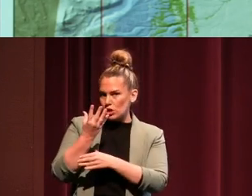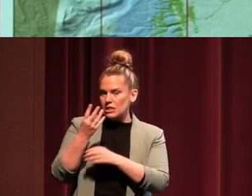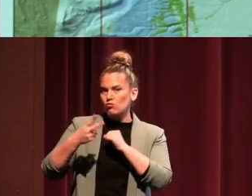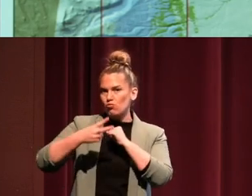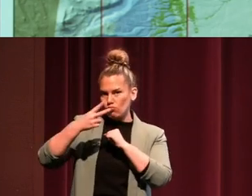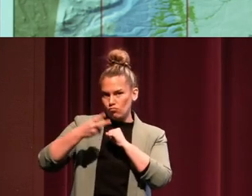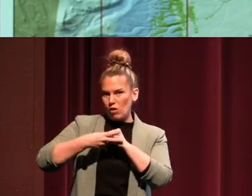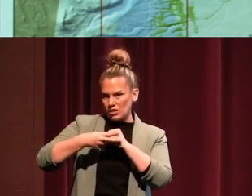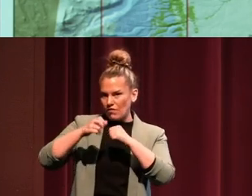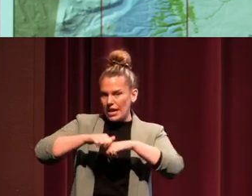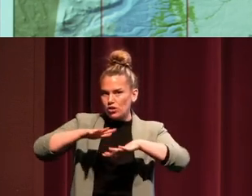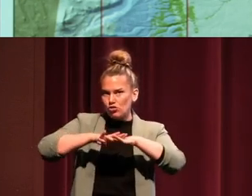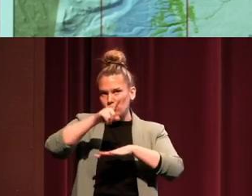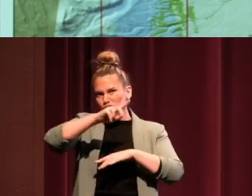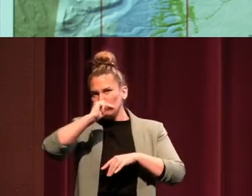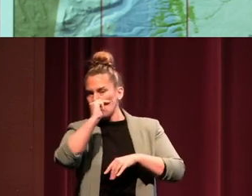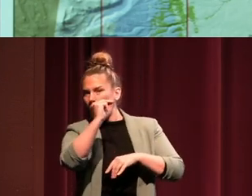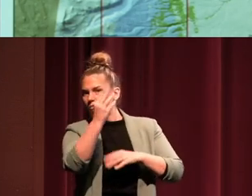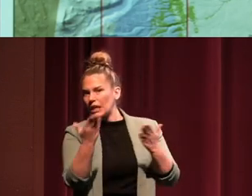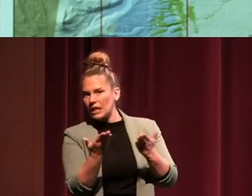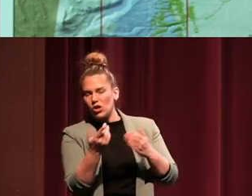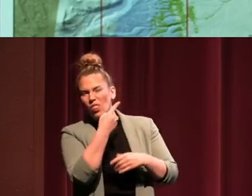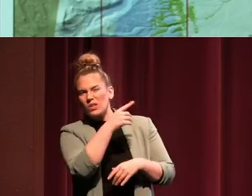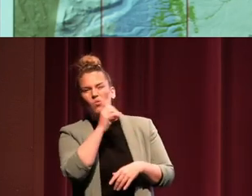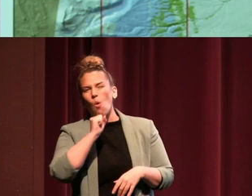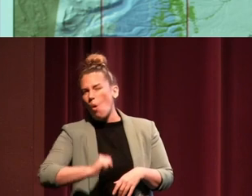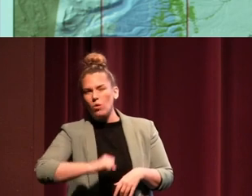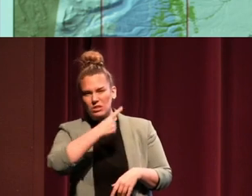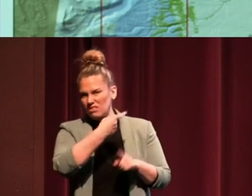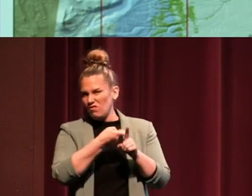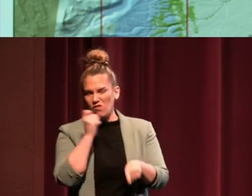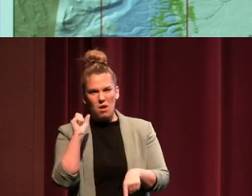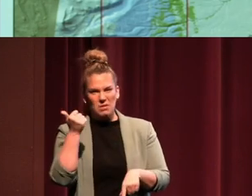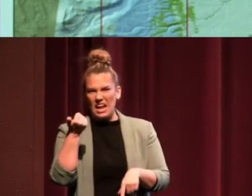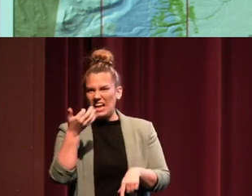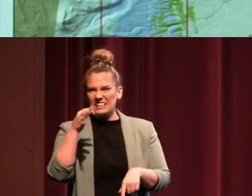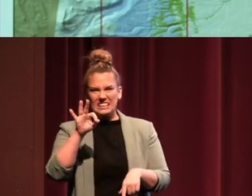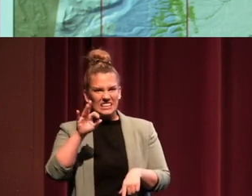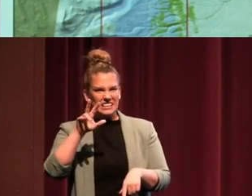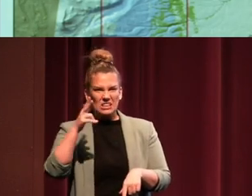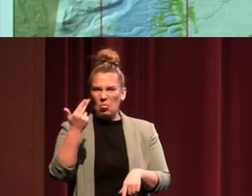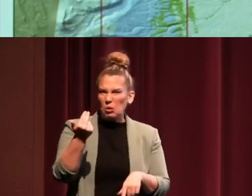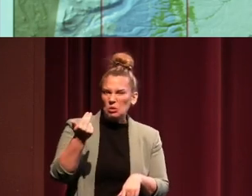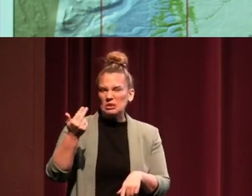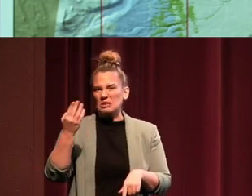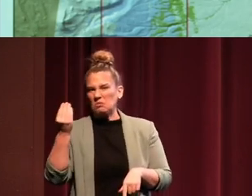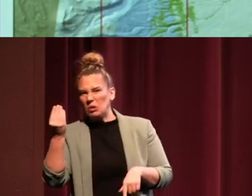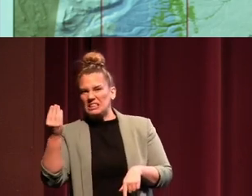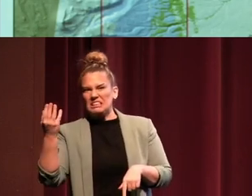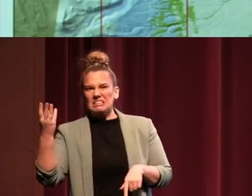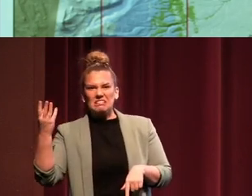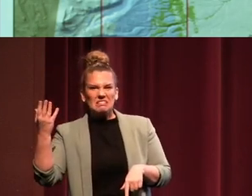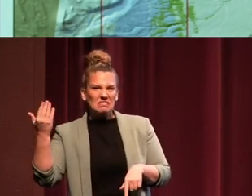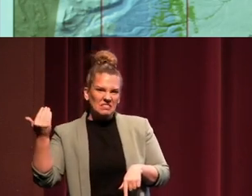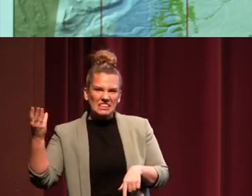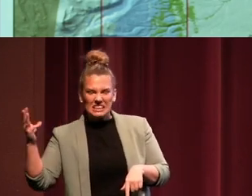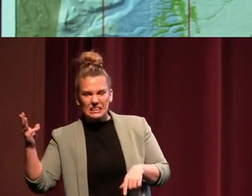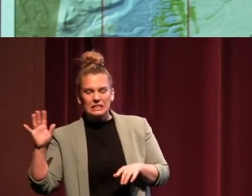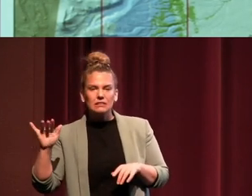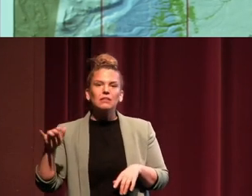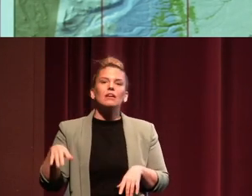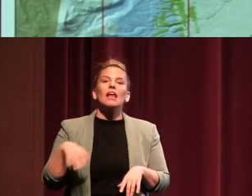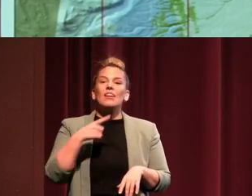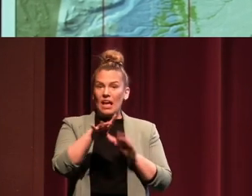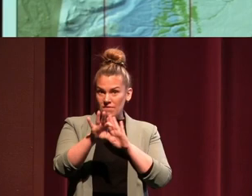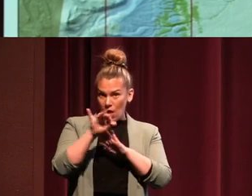These timber inventories are old. They're from the 19-teens, 1913, 1914, 1916. She found that forests in